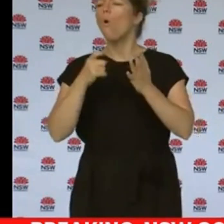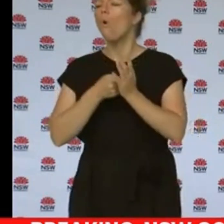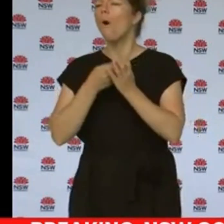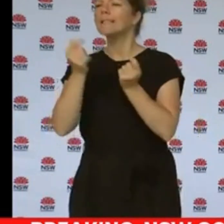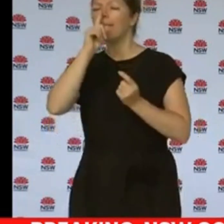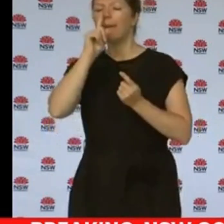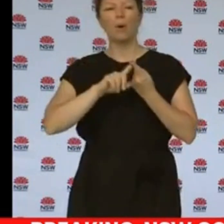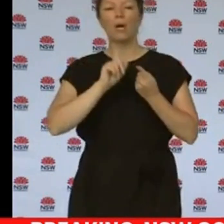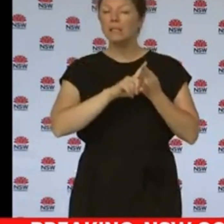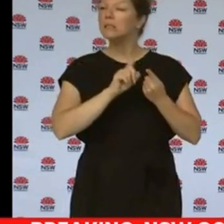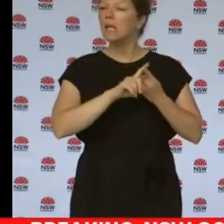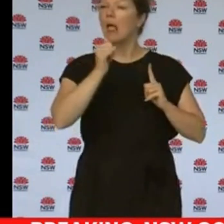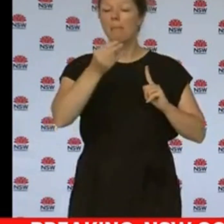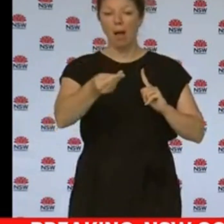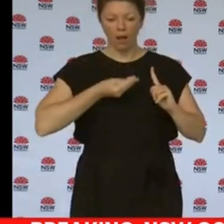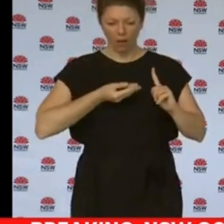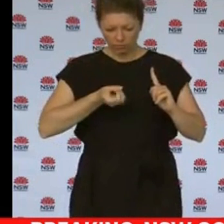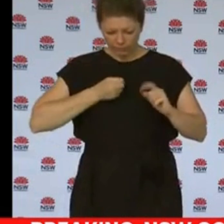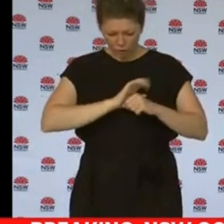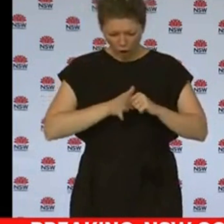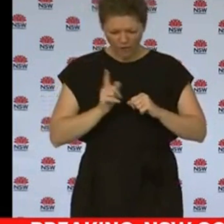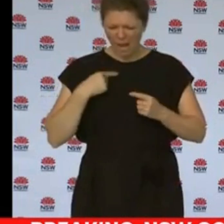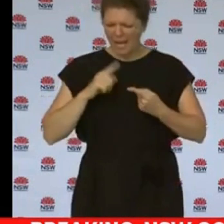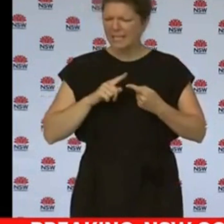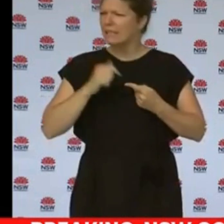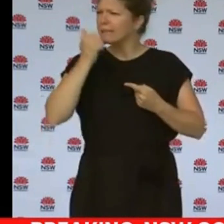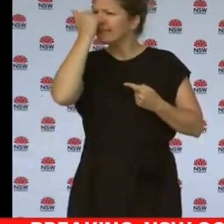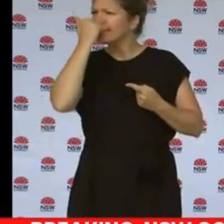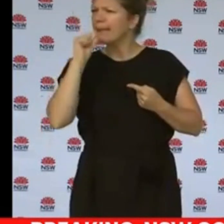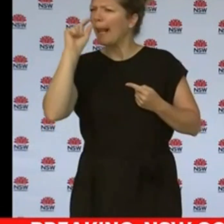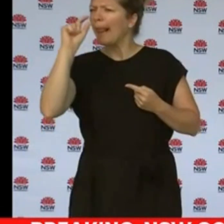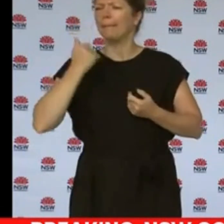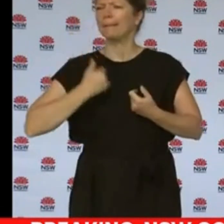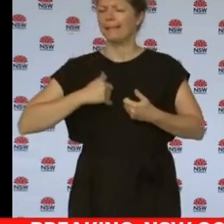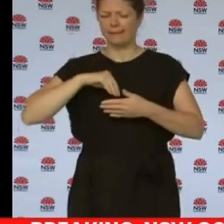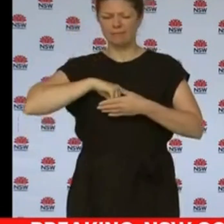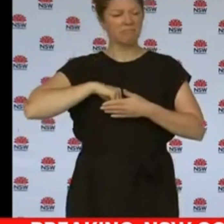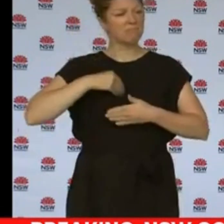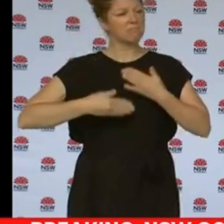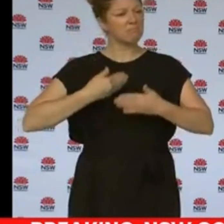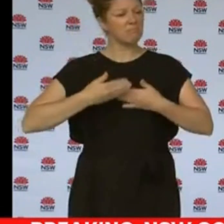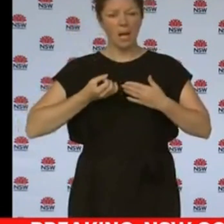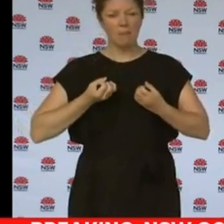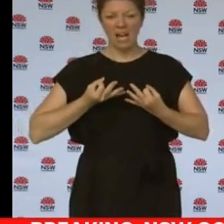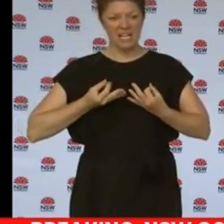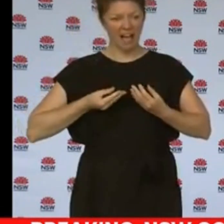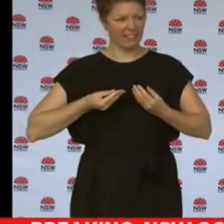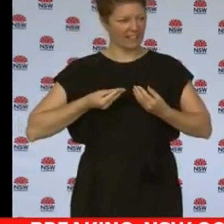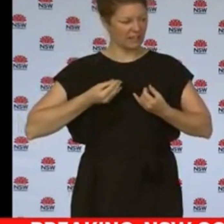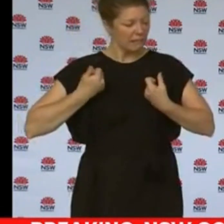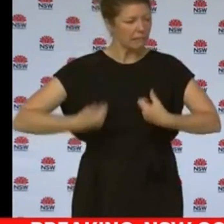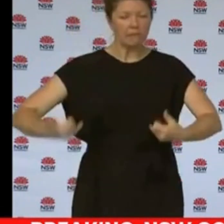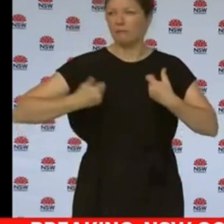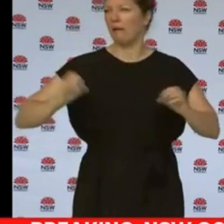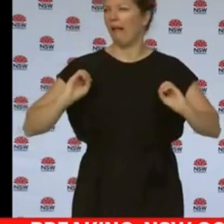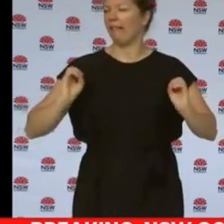whether people still acquire the infection but have very mild symptoms, what we would call asymptomatic spread. So these